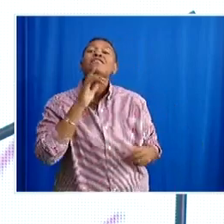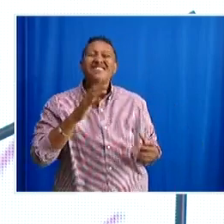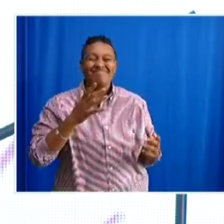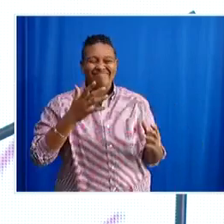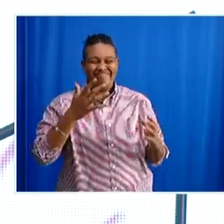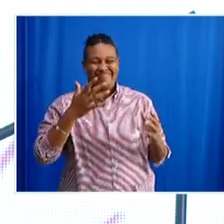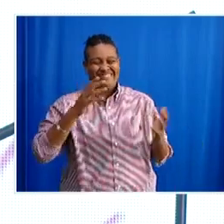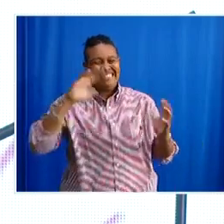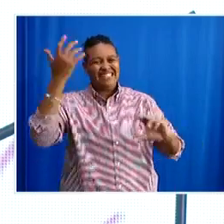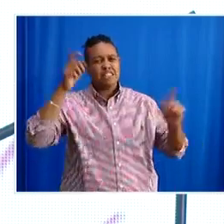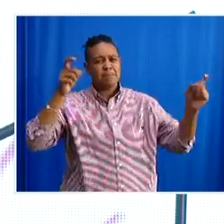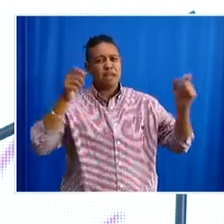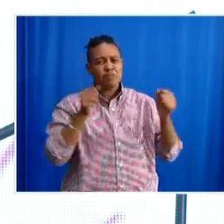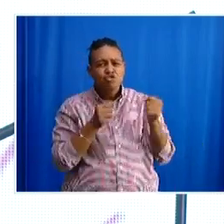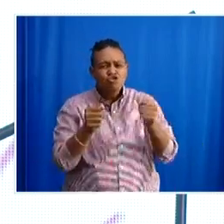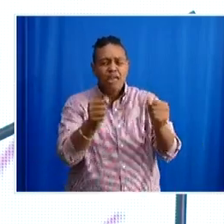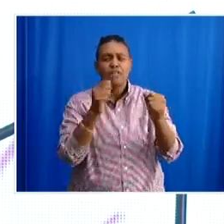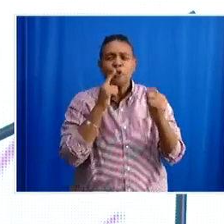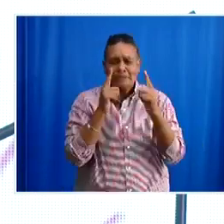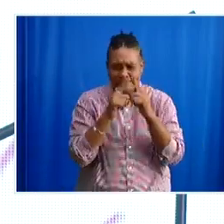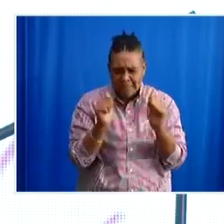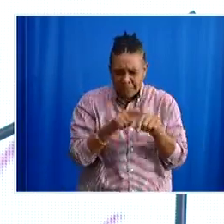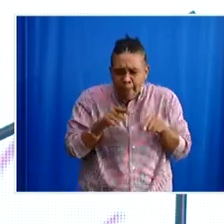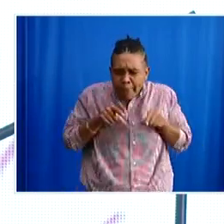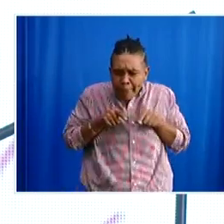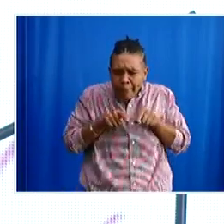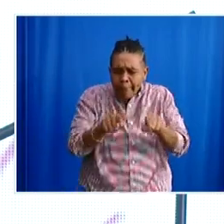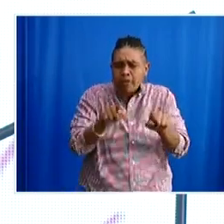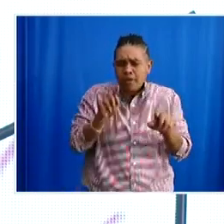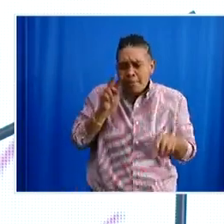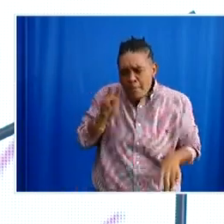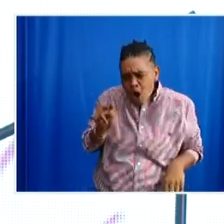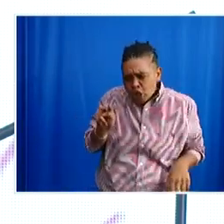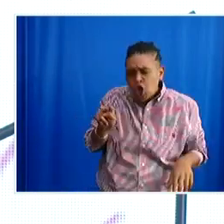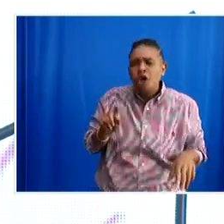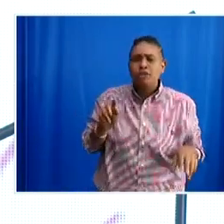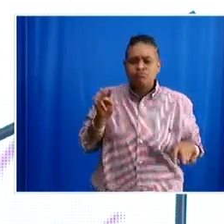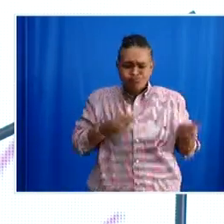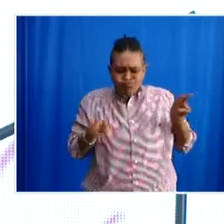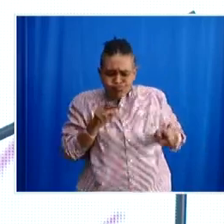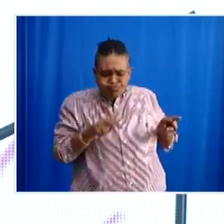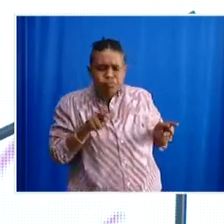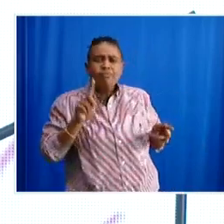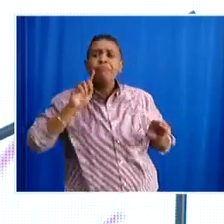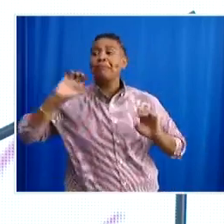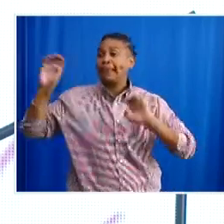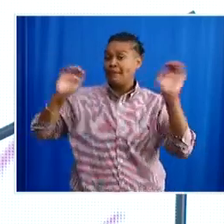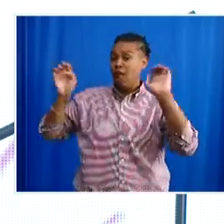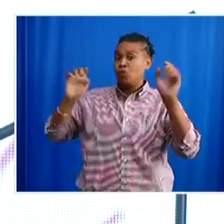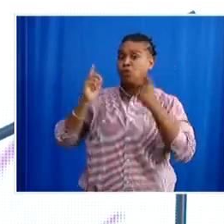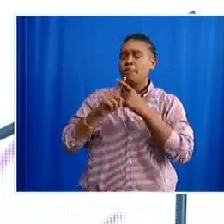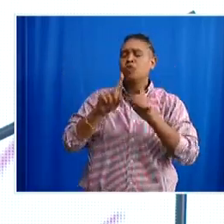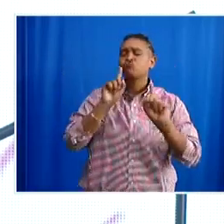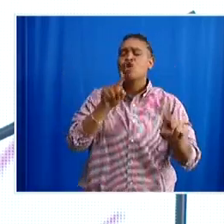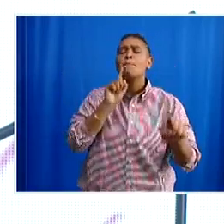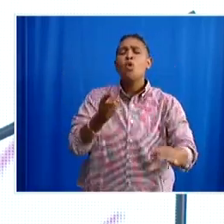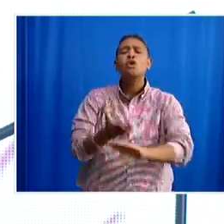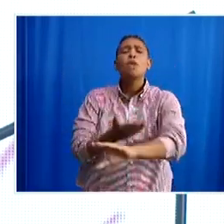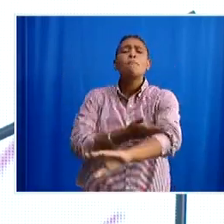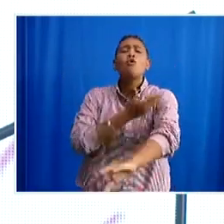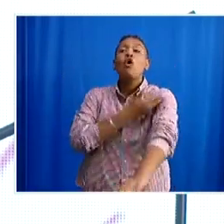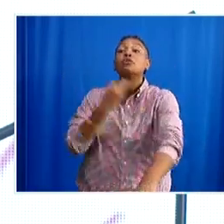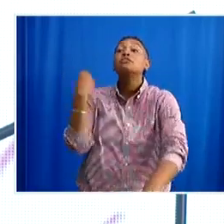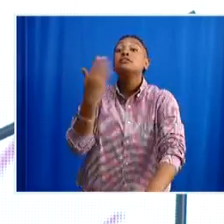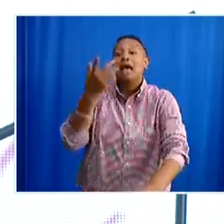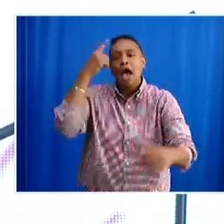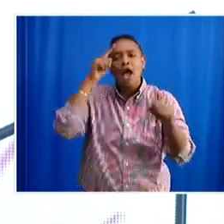Management Strategy to simultaneously support monitoring, evaluation, and reporting on the progress towards delivering on